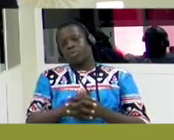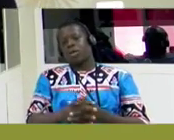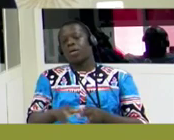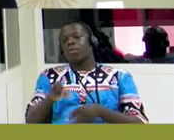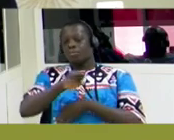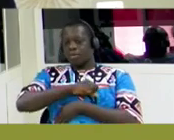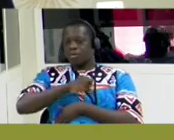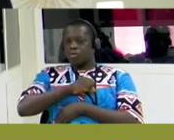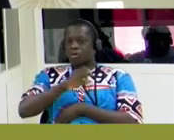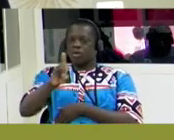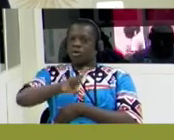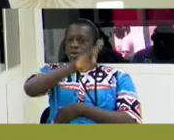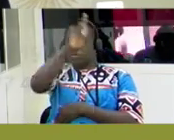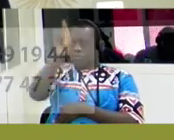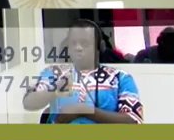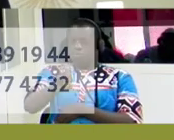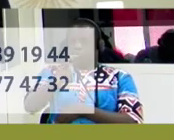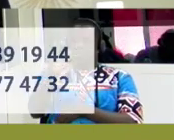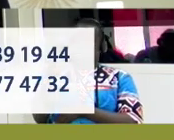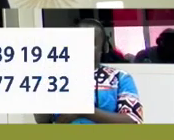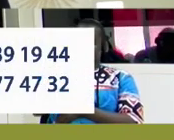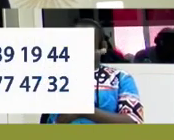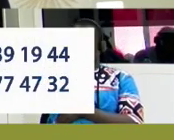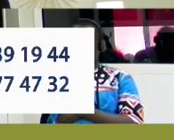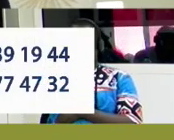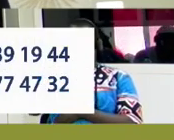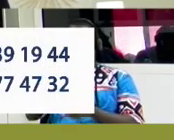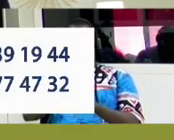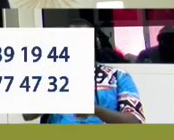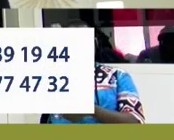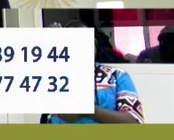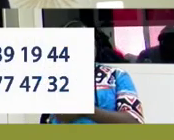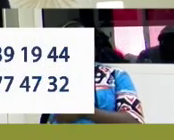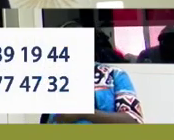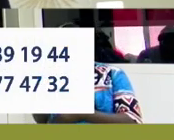point actually was not on ignoring